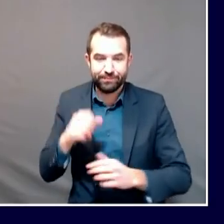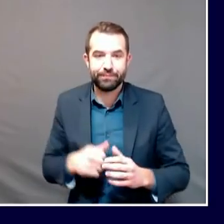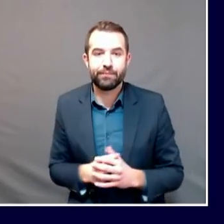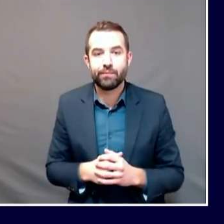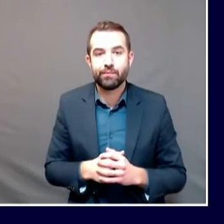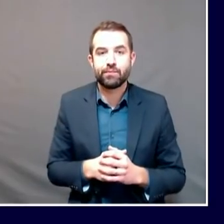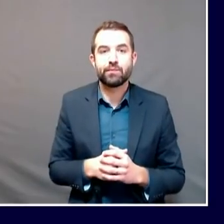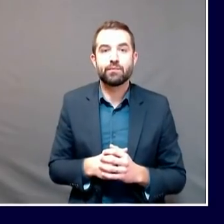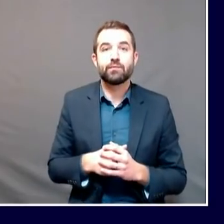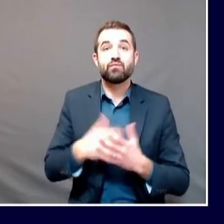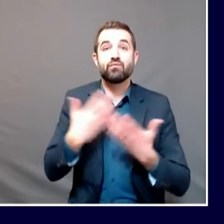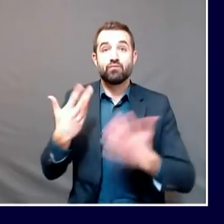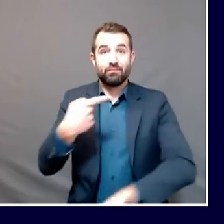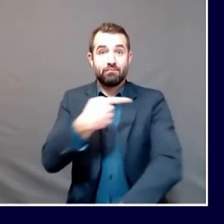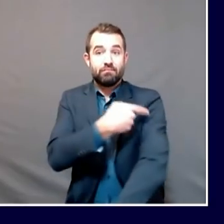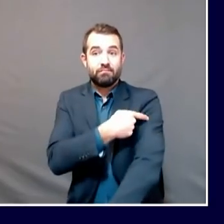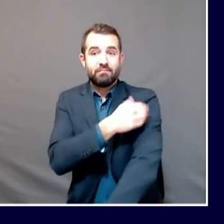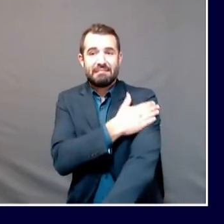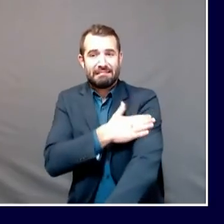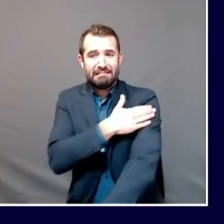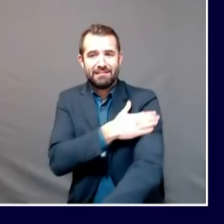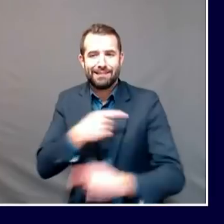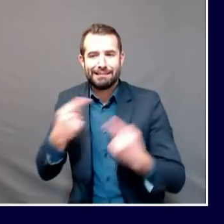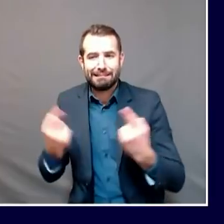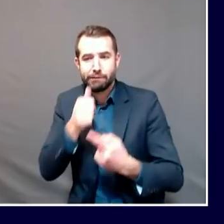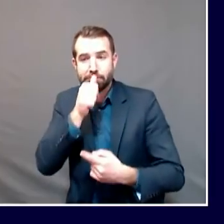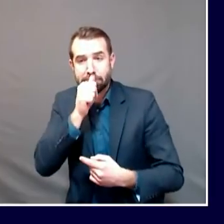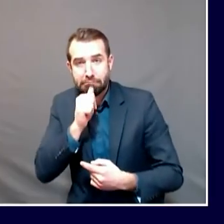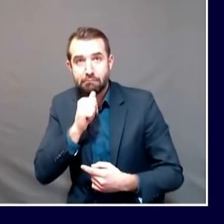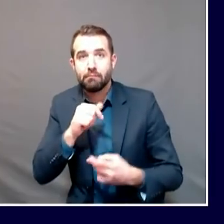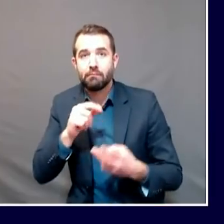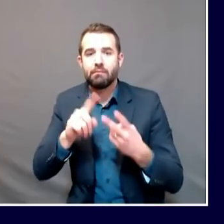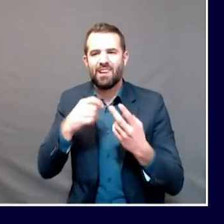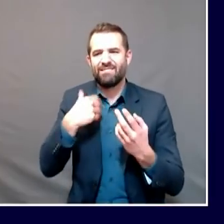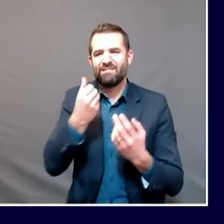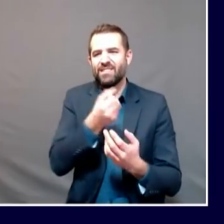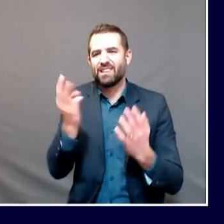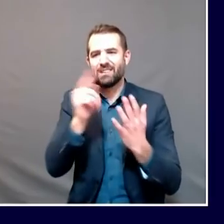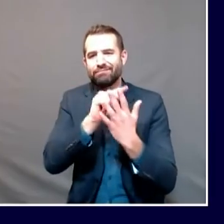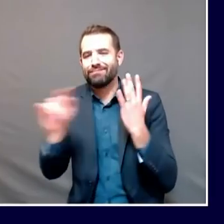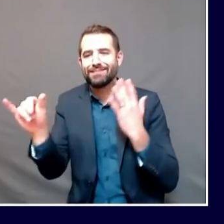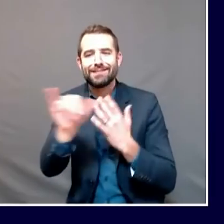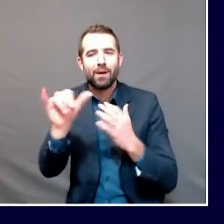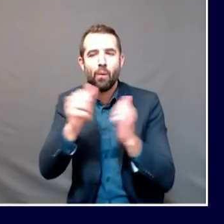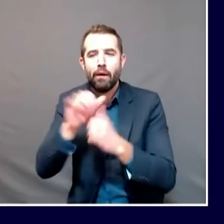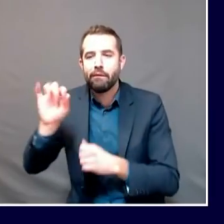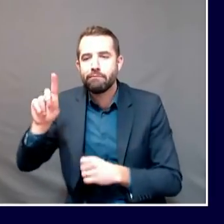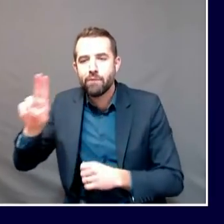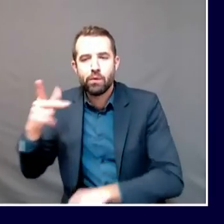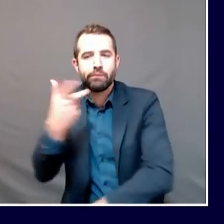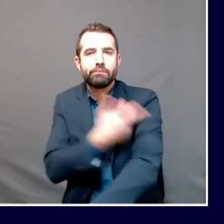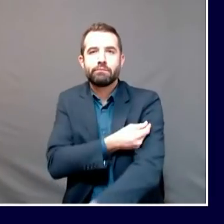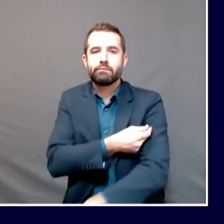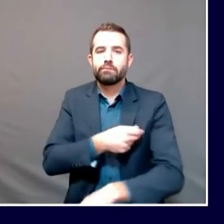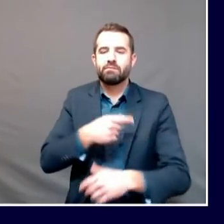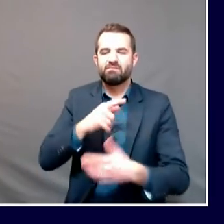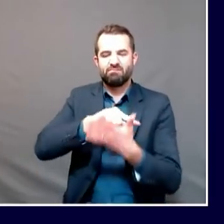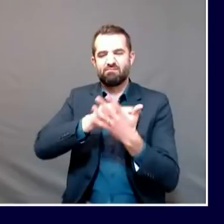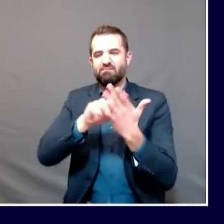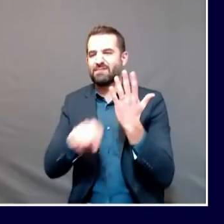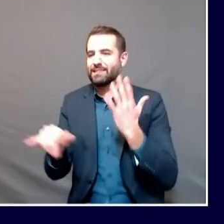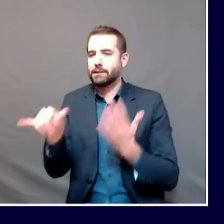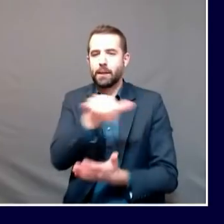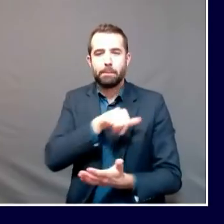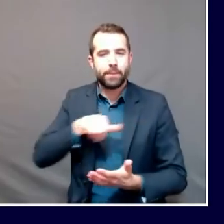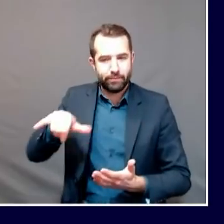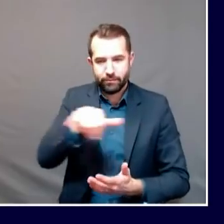received. Tens of thousands of people have already received the Pfizer vaccine, and thankfully, none of them